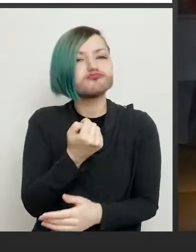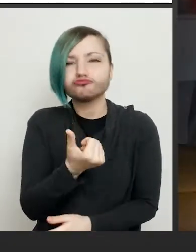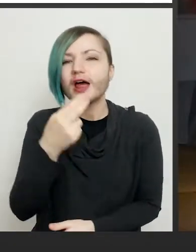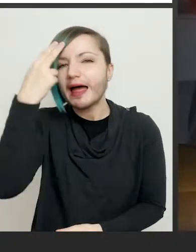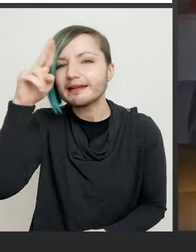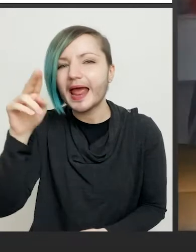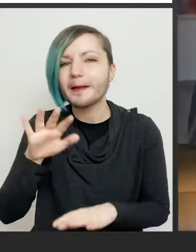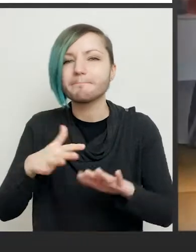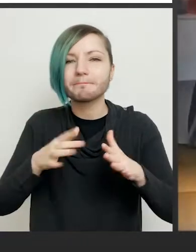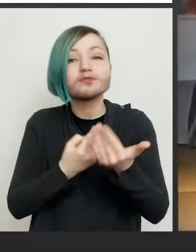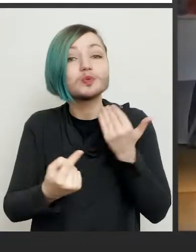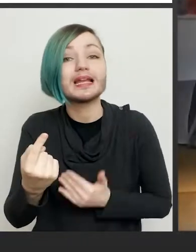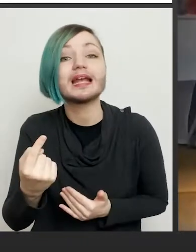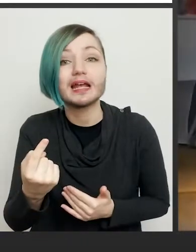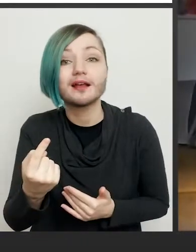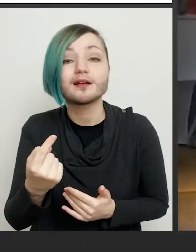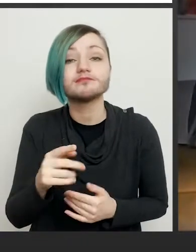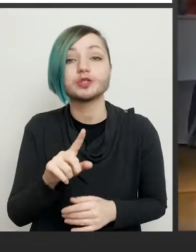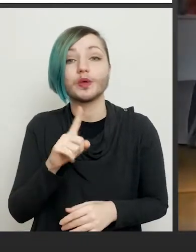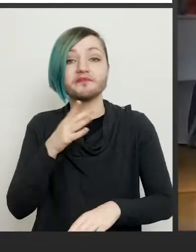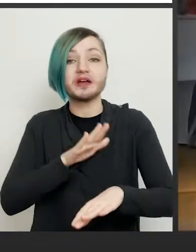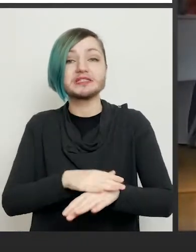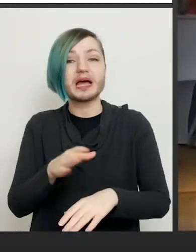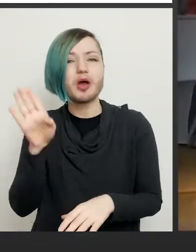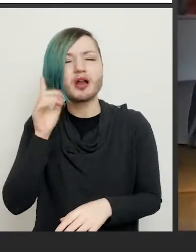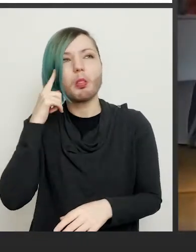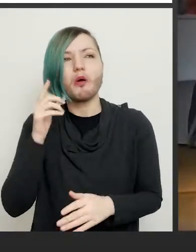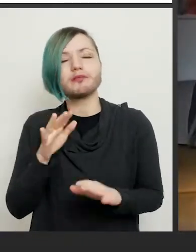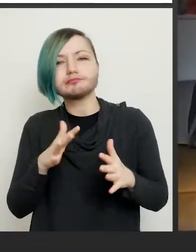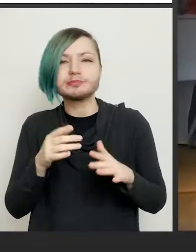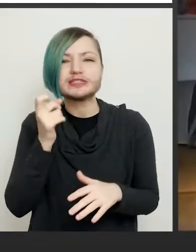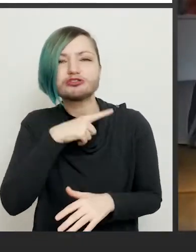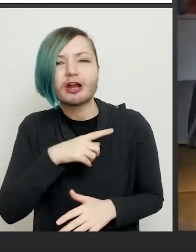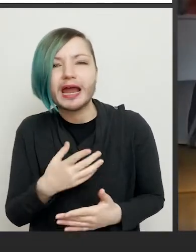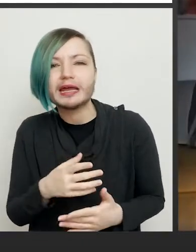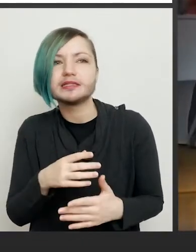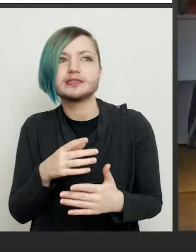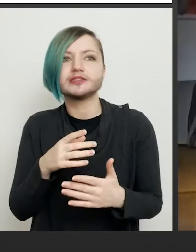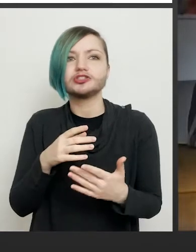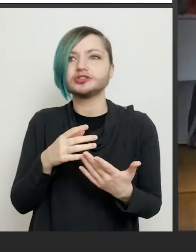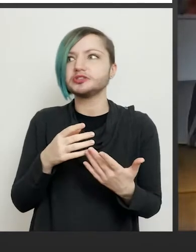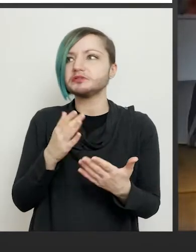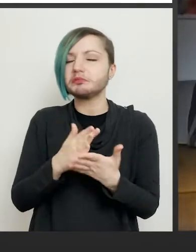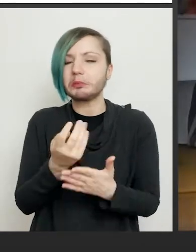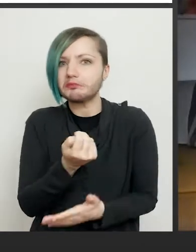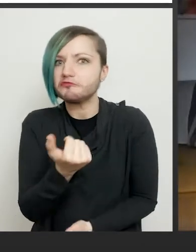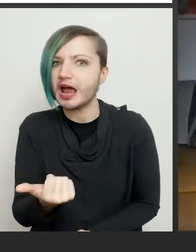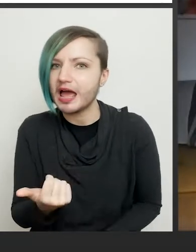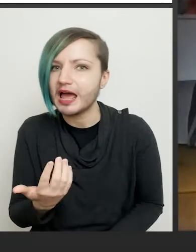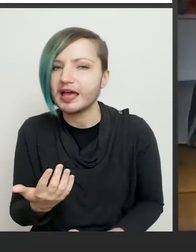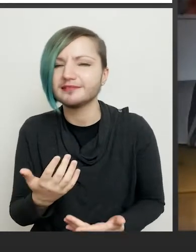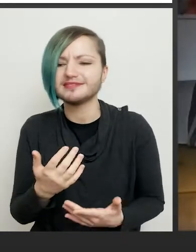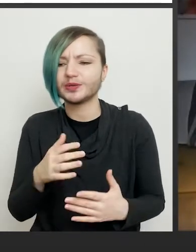it's quite a unique name. And when I first heard it, I was like, well, it's a bit strange, it's a bit, out there, no one really has that name, and I didn't